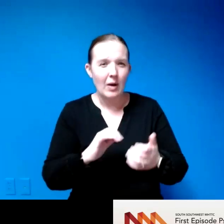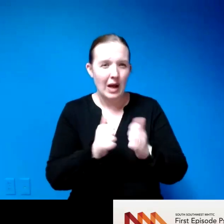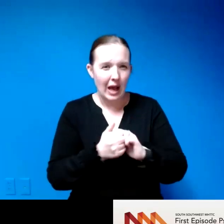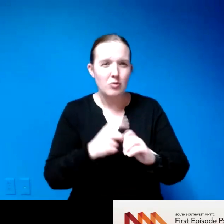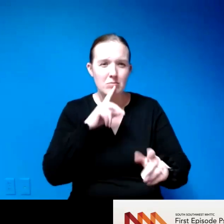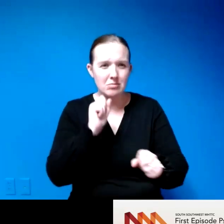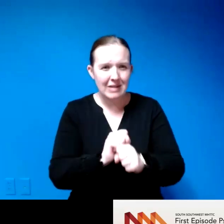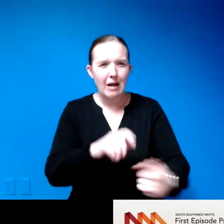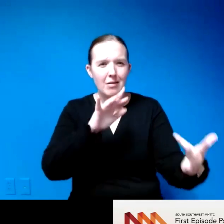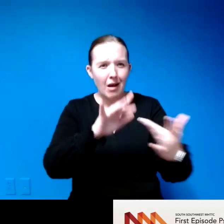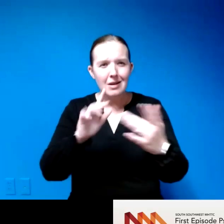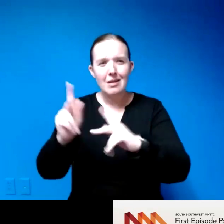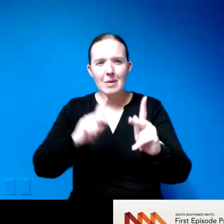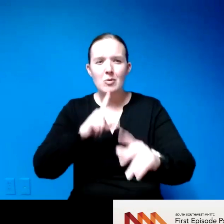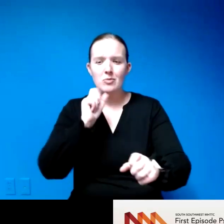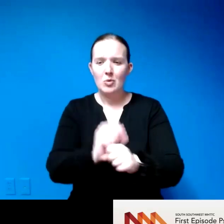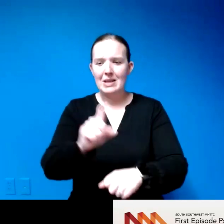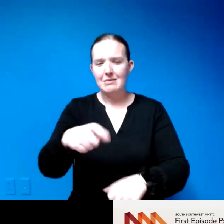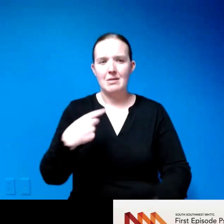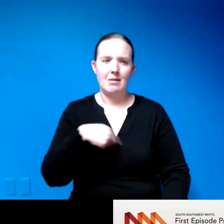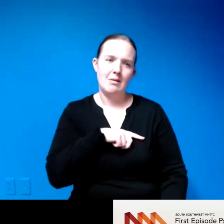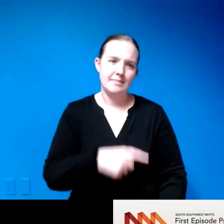an urgent call that we need to respond.